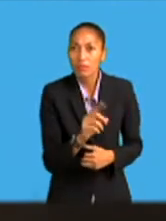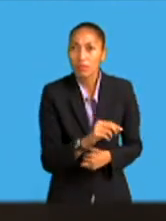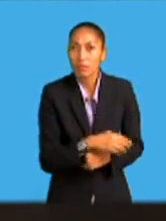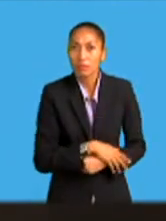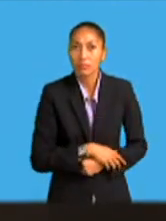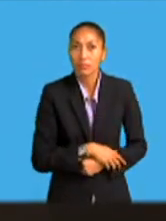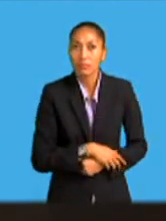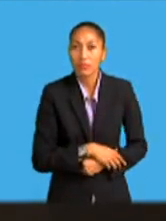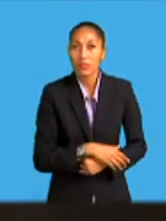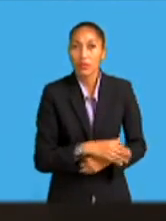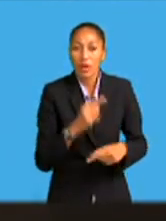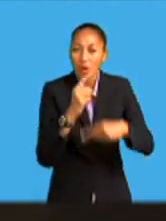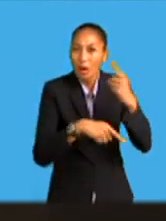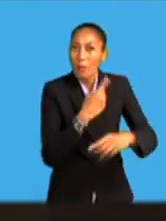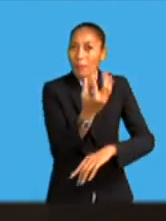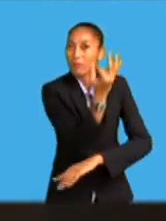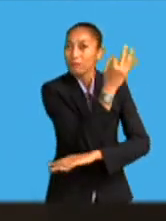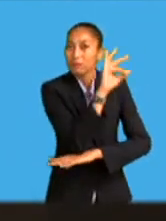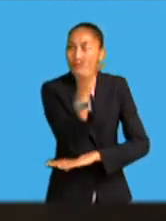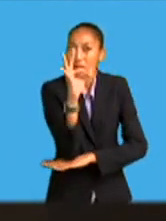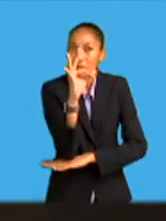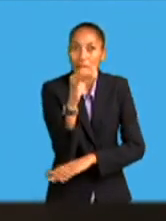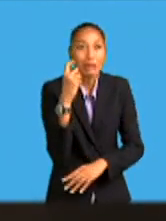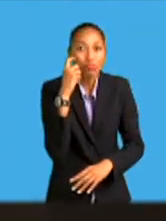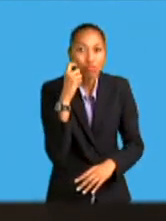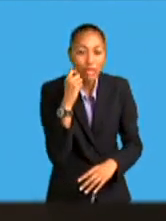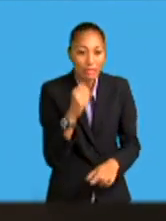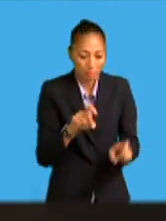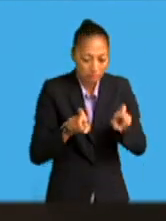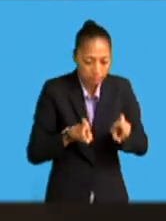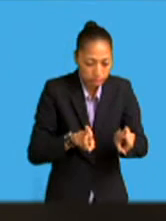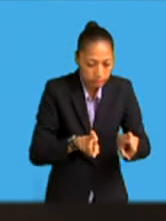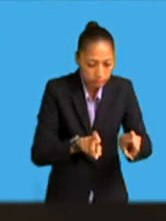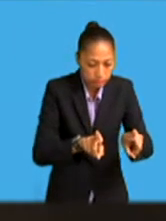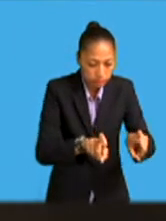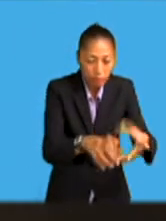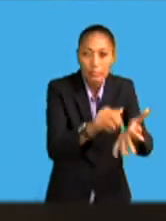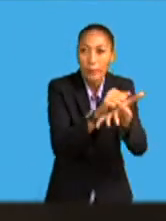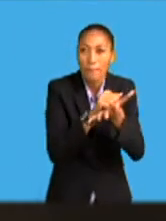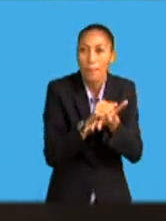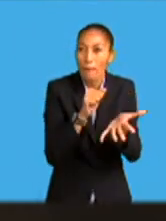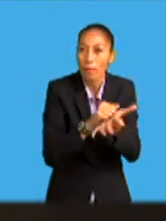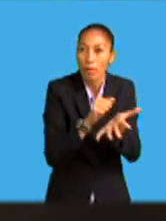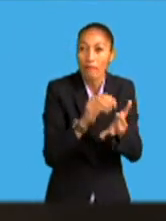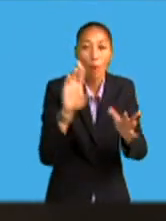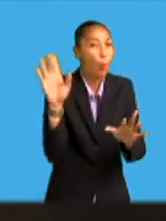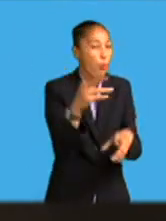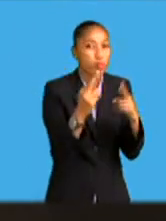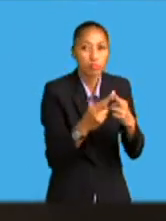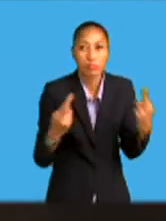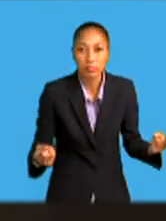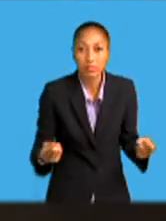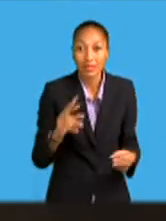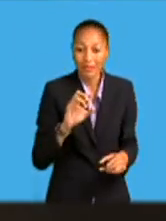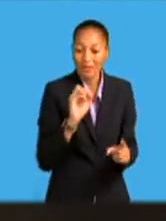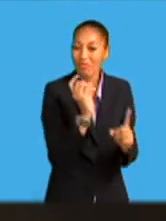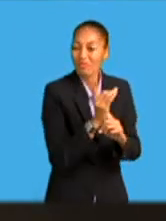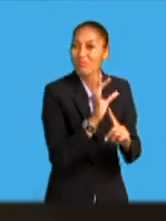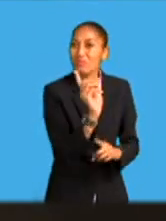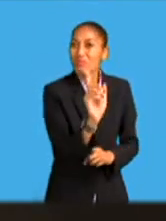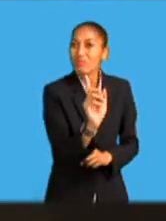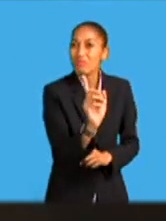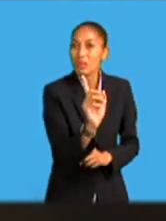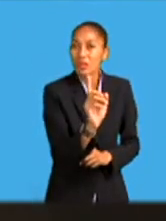our forest in ensuring the sustainable management and conservation of our forest resources, which in turn